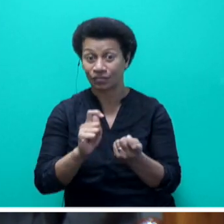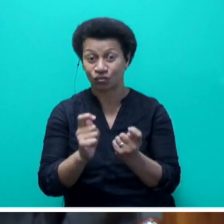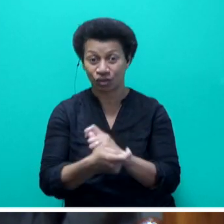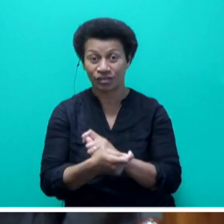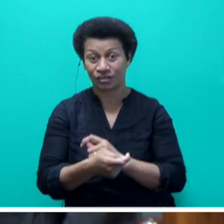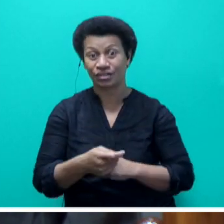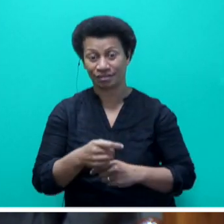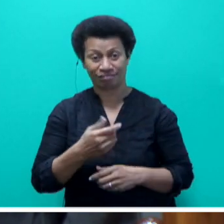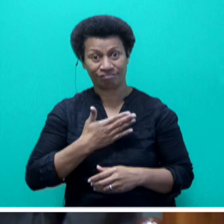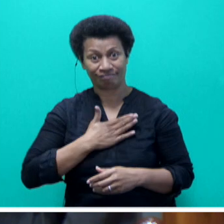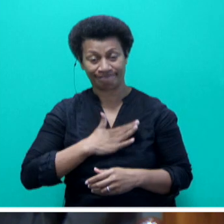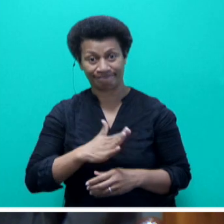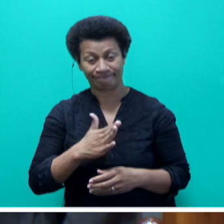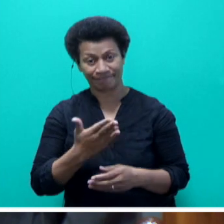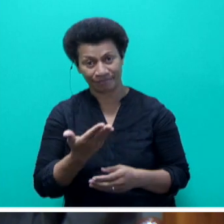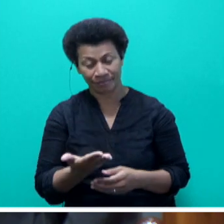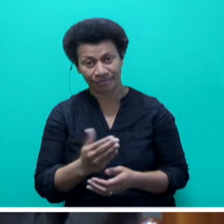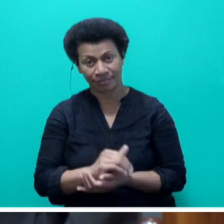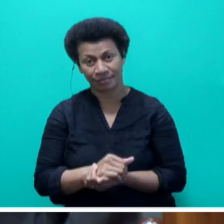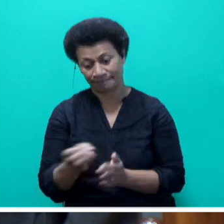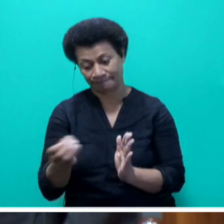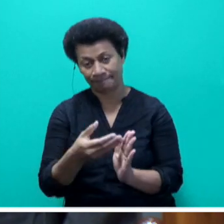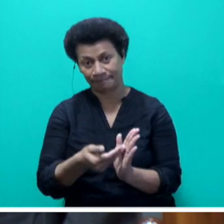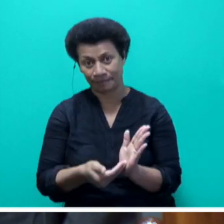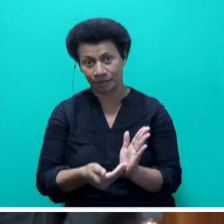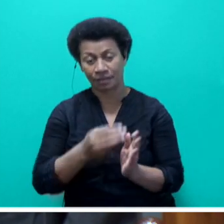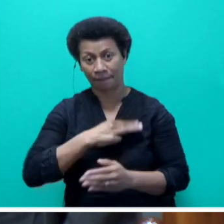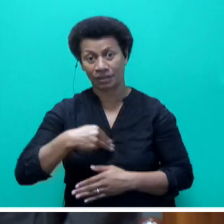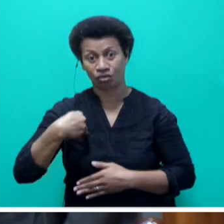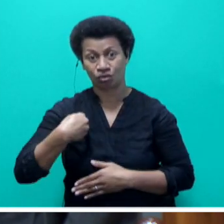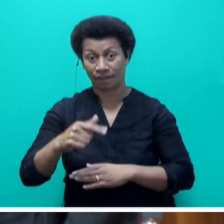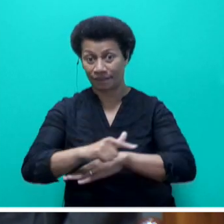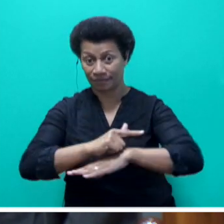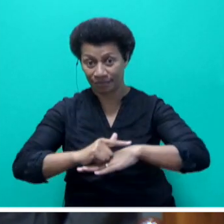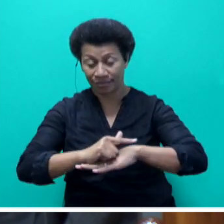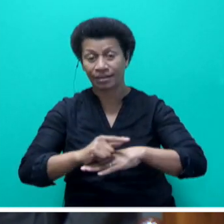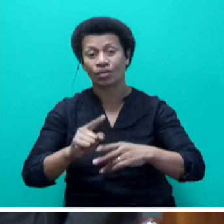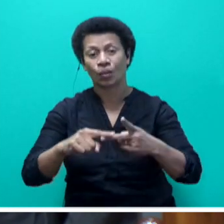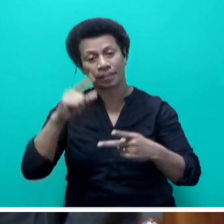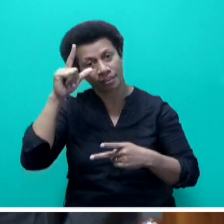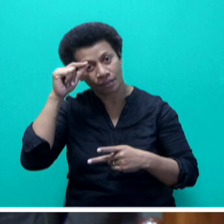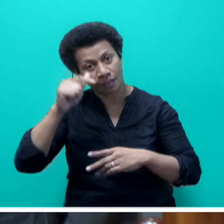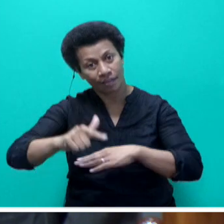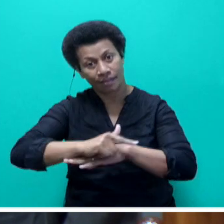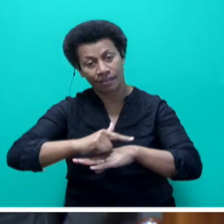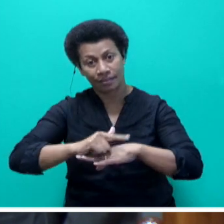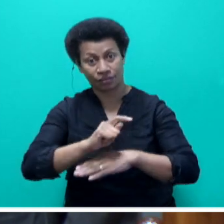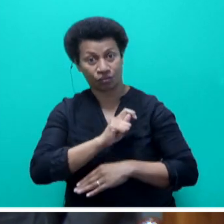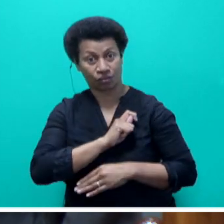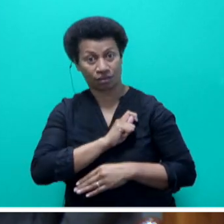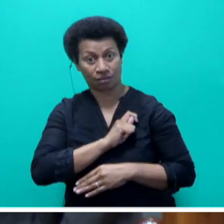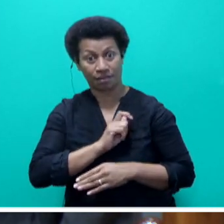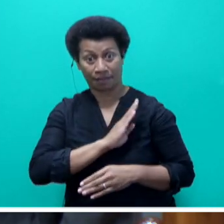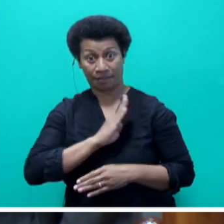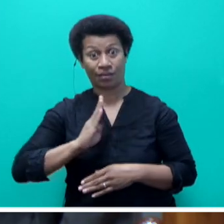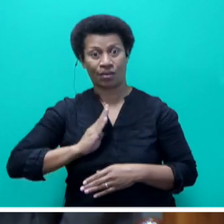be required to get required with respect to the Ministry of Lands or Itoke Lands Trust Board, we will be